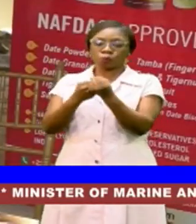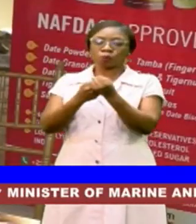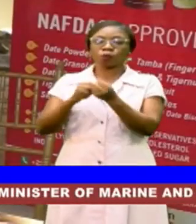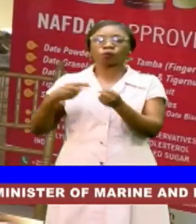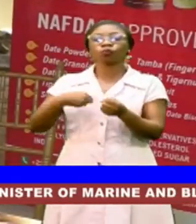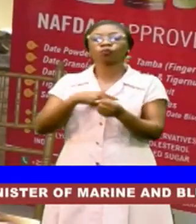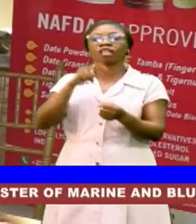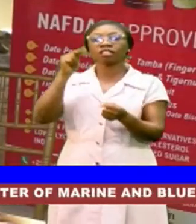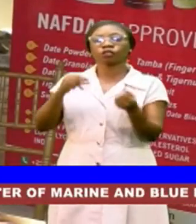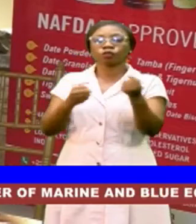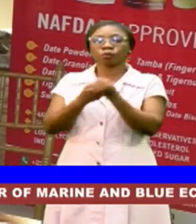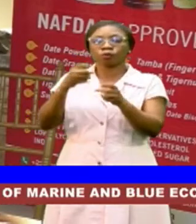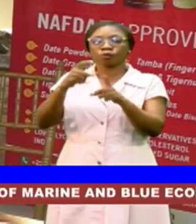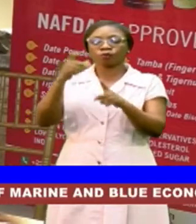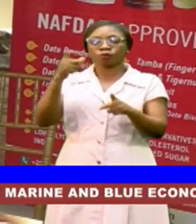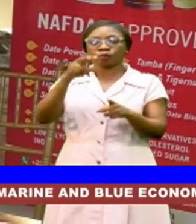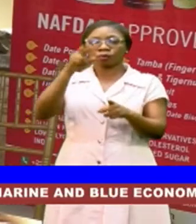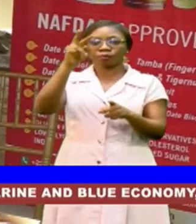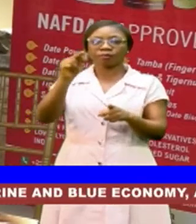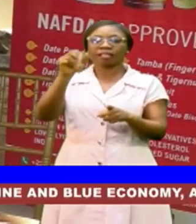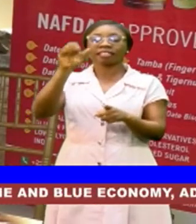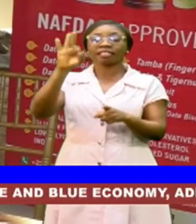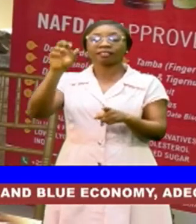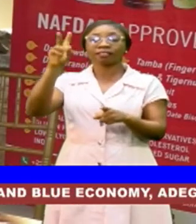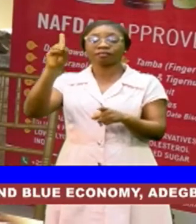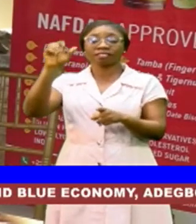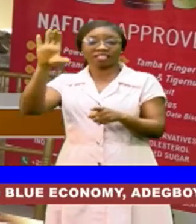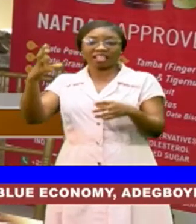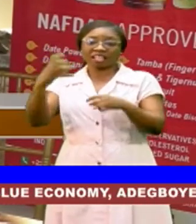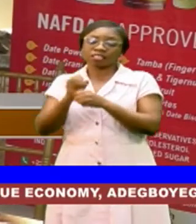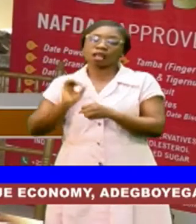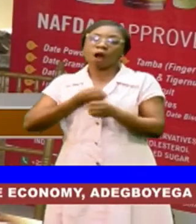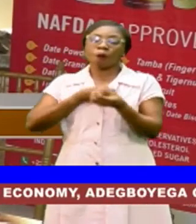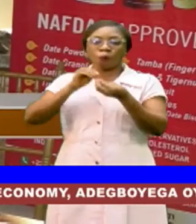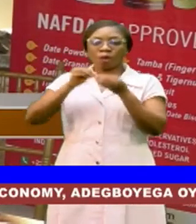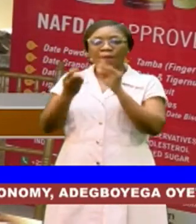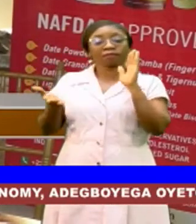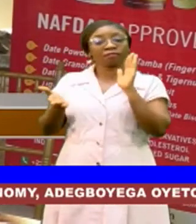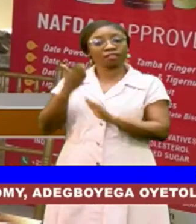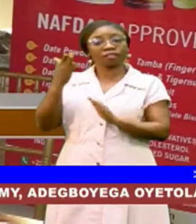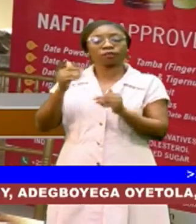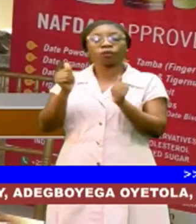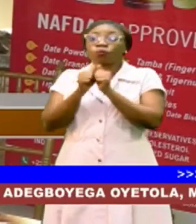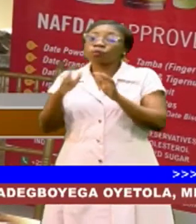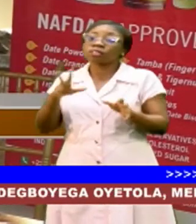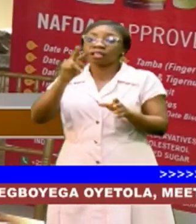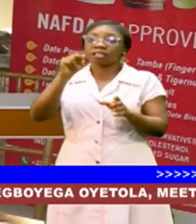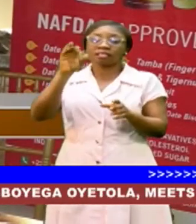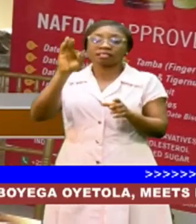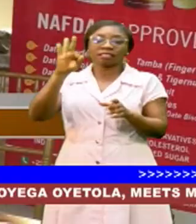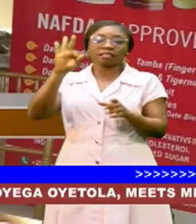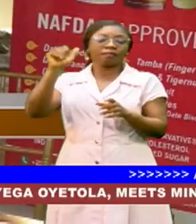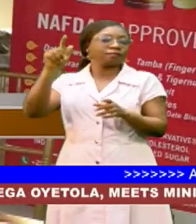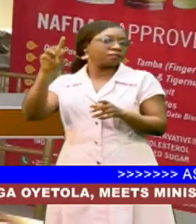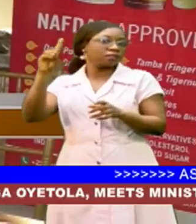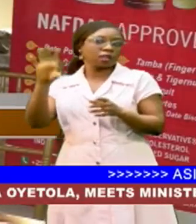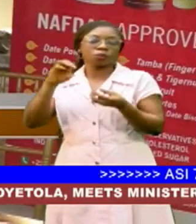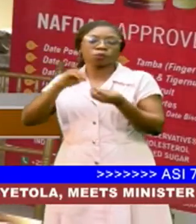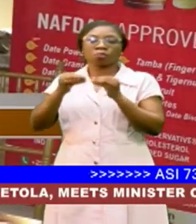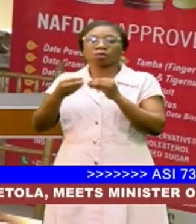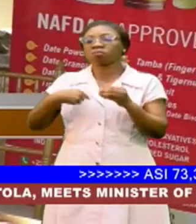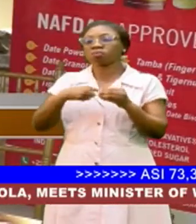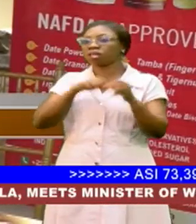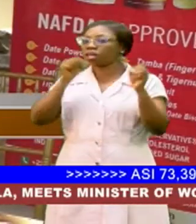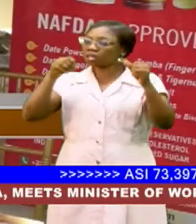from NAFDAC, getting our numbers out faster. Without numbers, without NAFDAC numbers, you can't really penetrate even